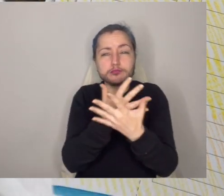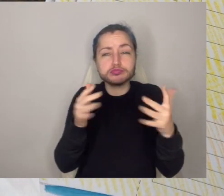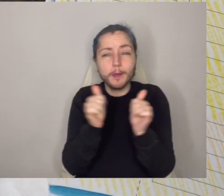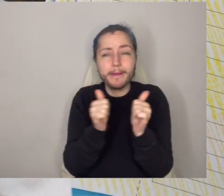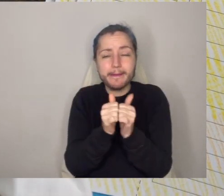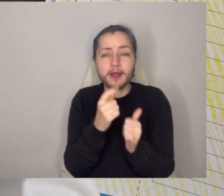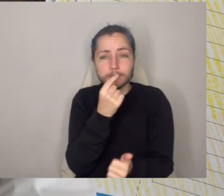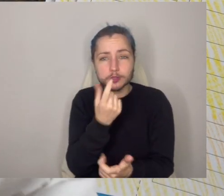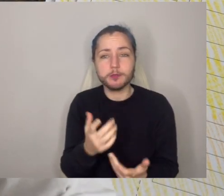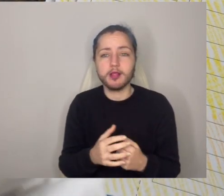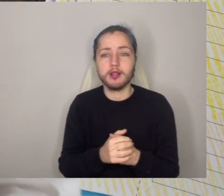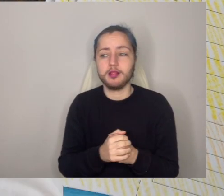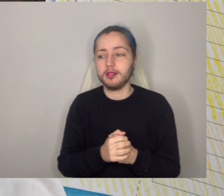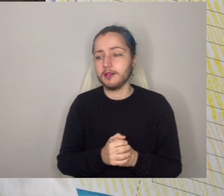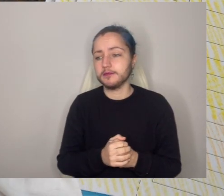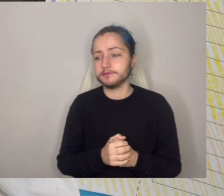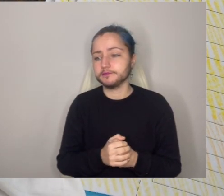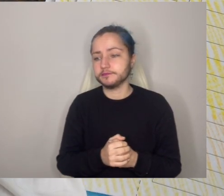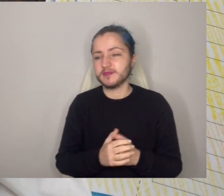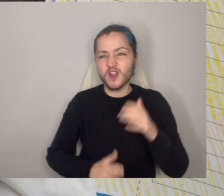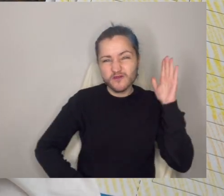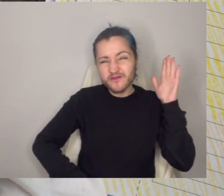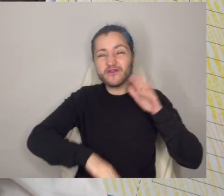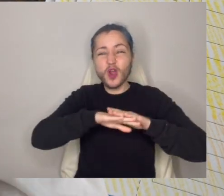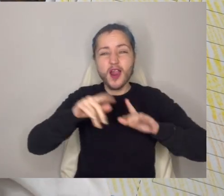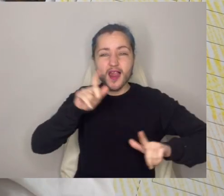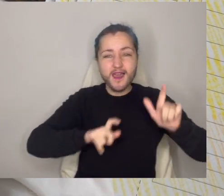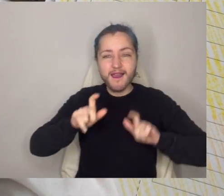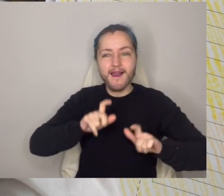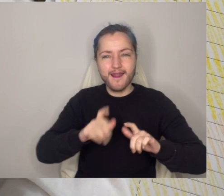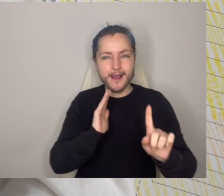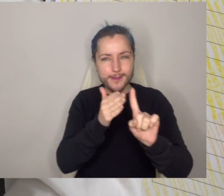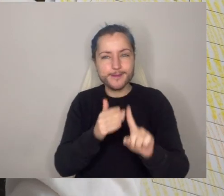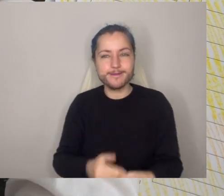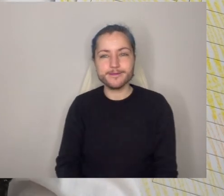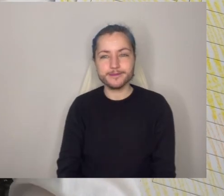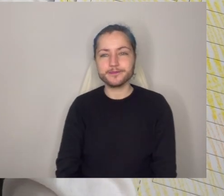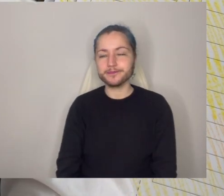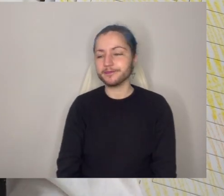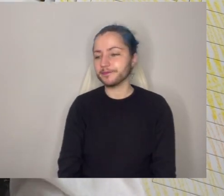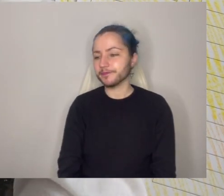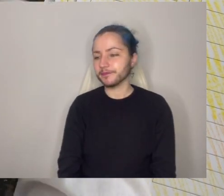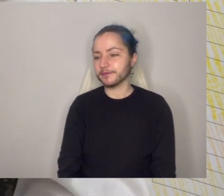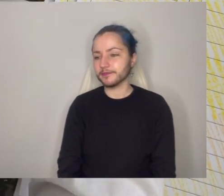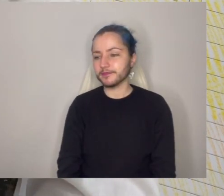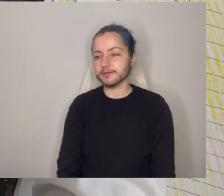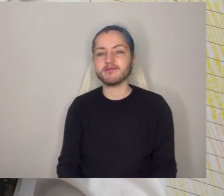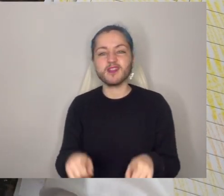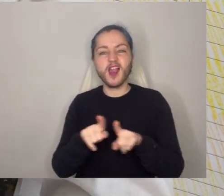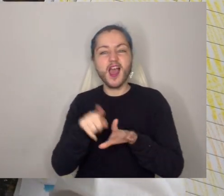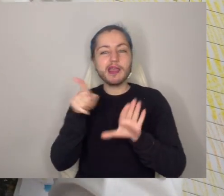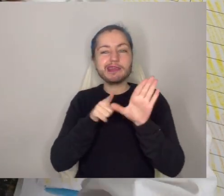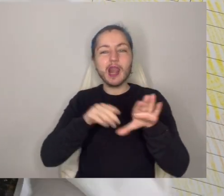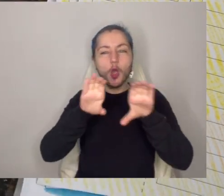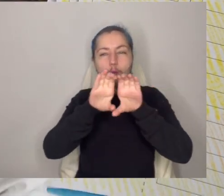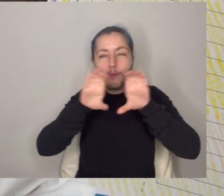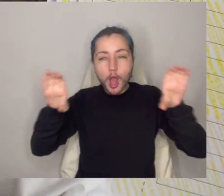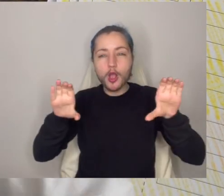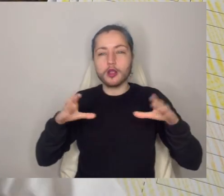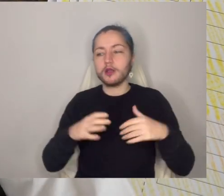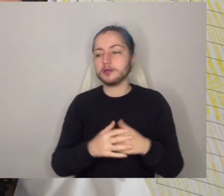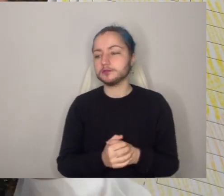that. I'll do it on this page here. So just trying to keep the lines as close